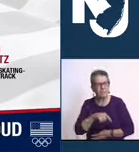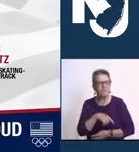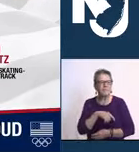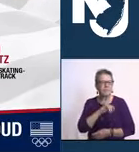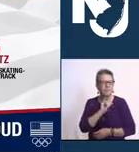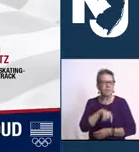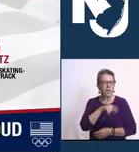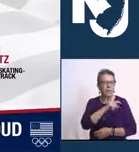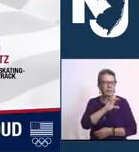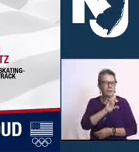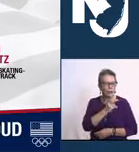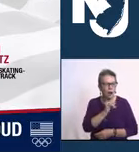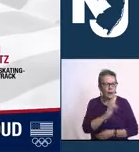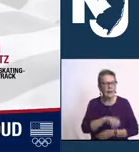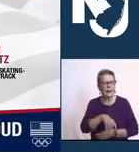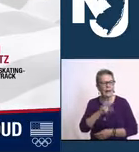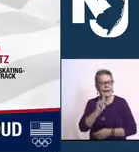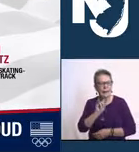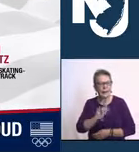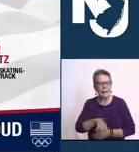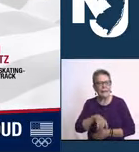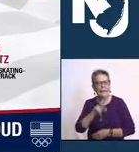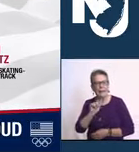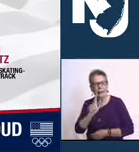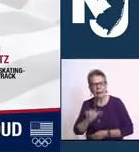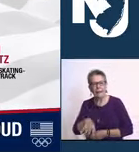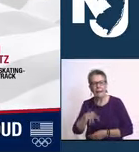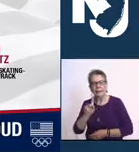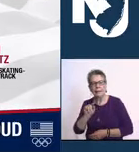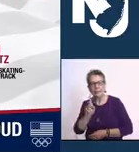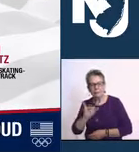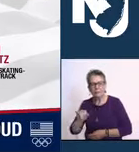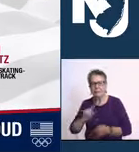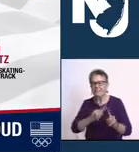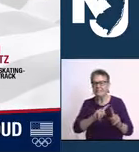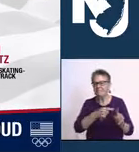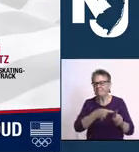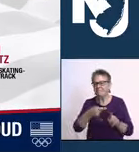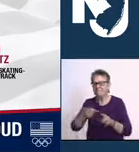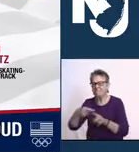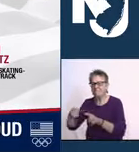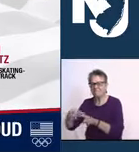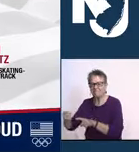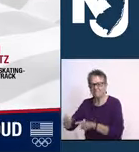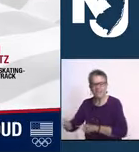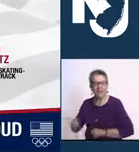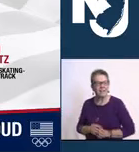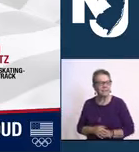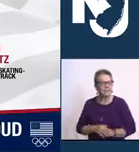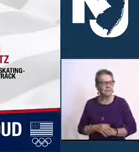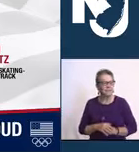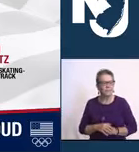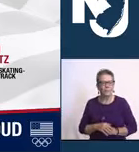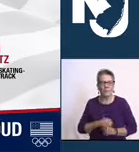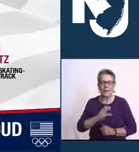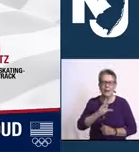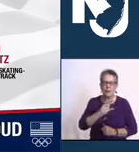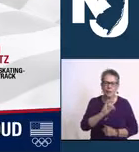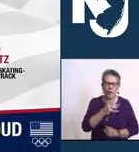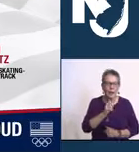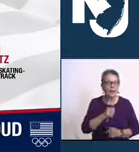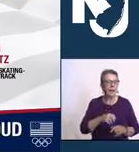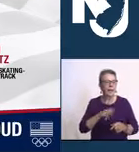wing for Team USA in men's ice hockey. Next, Princeton's Kelly Curtis, who will be sliding in the women's